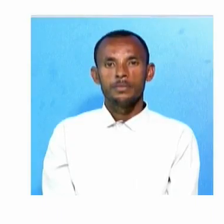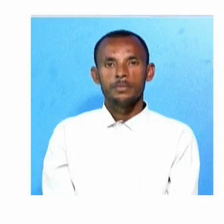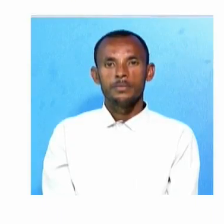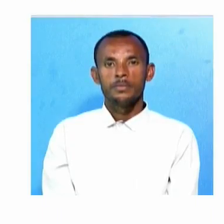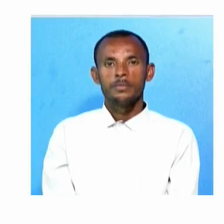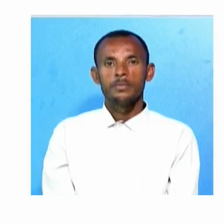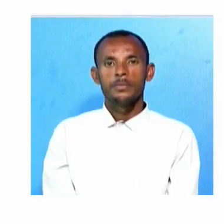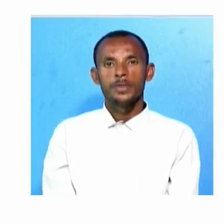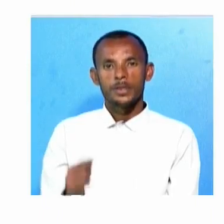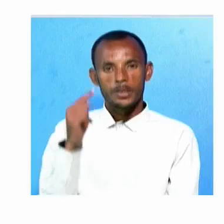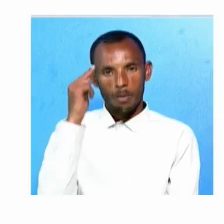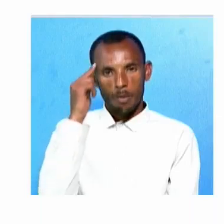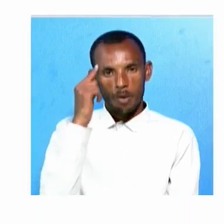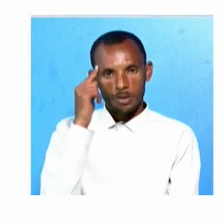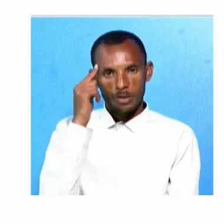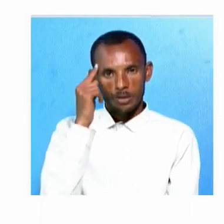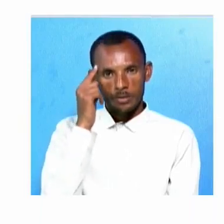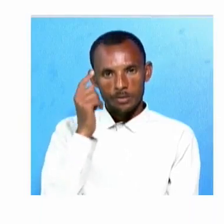Suppose